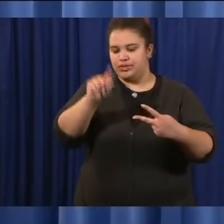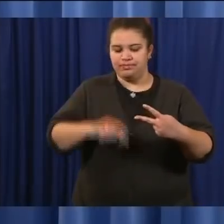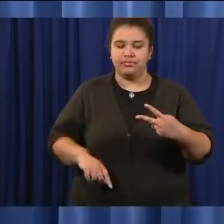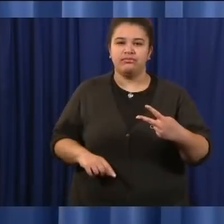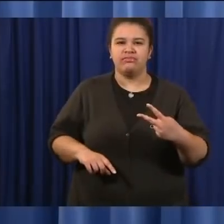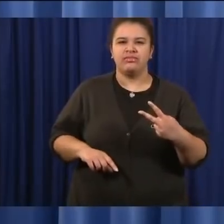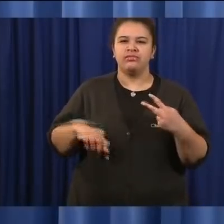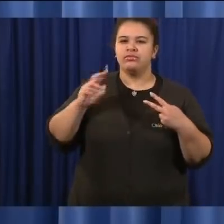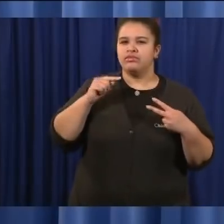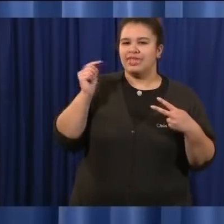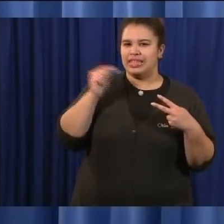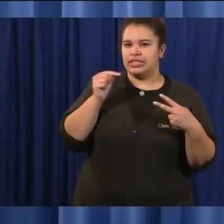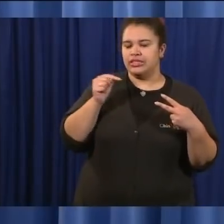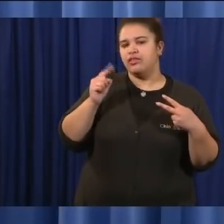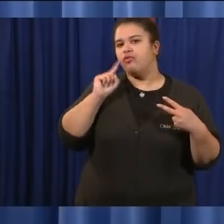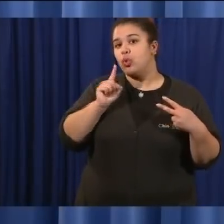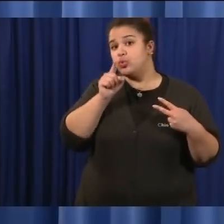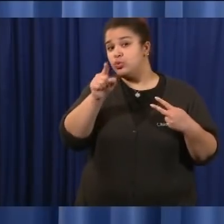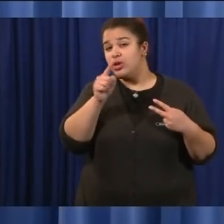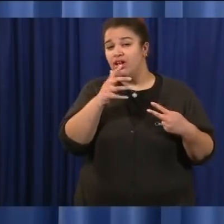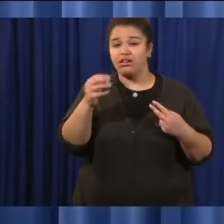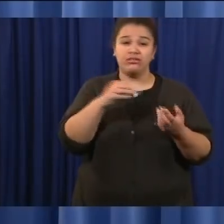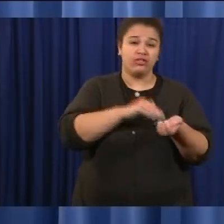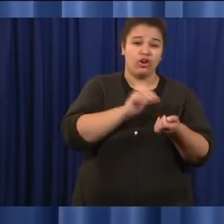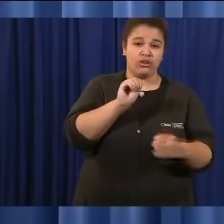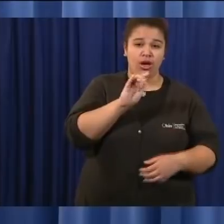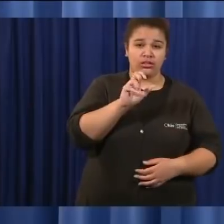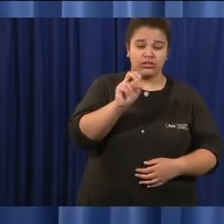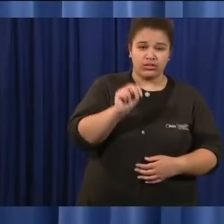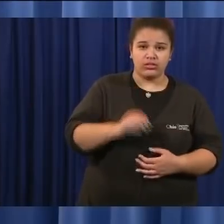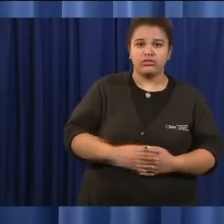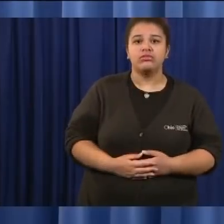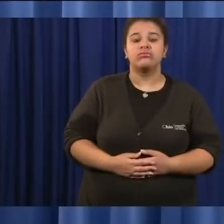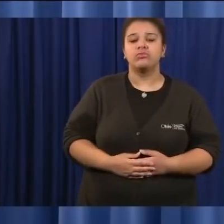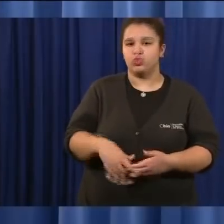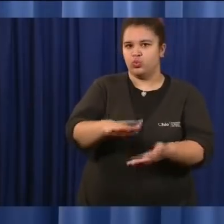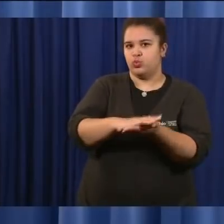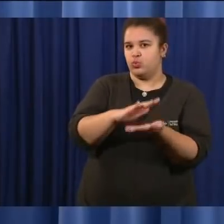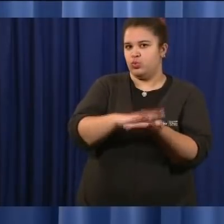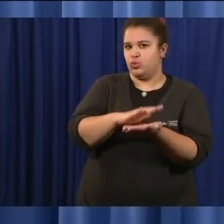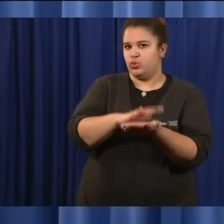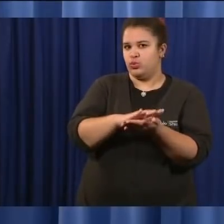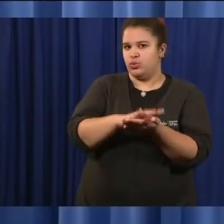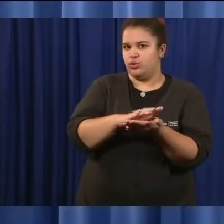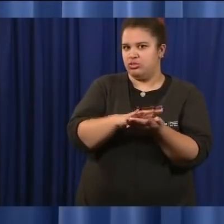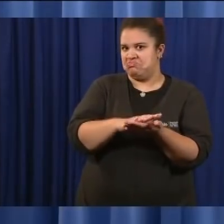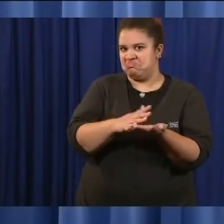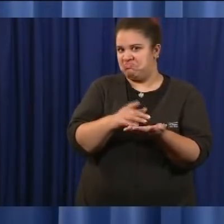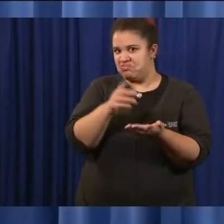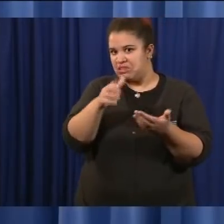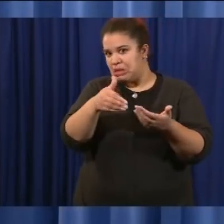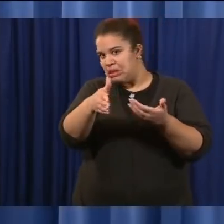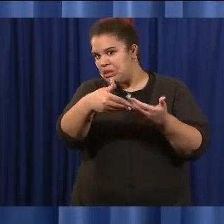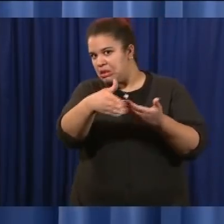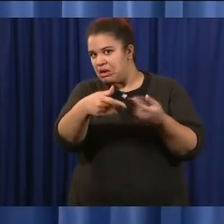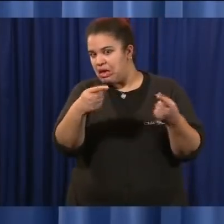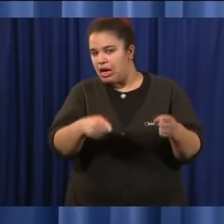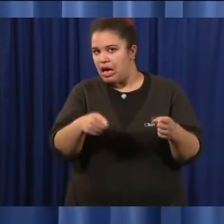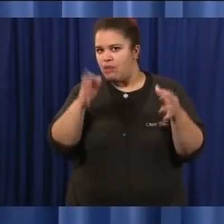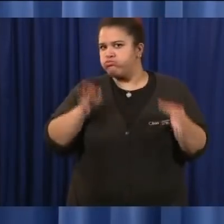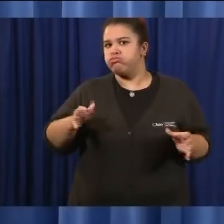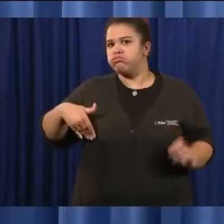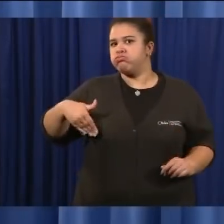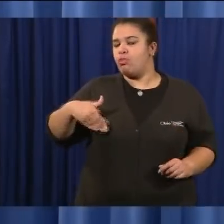and Dr. Atkin. I know you haven't made a decision yet regarding schools because you worry about the spread